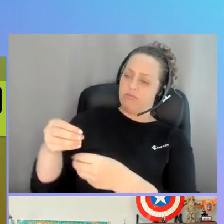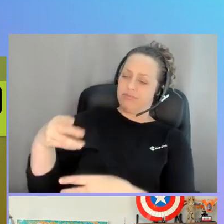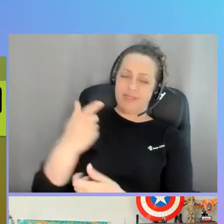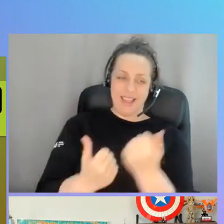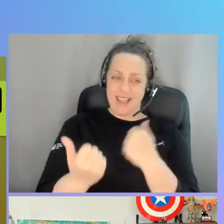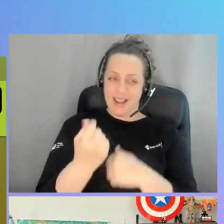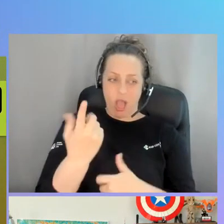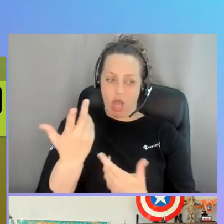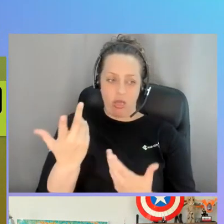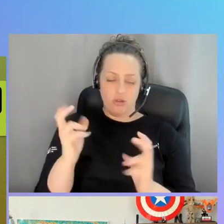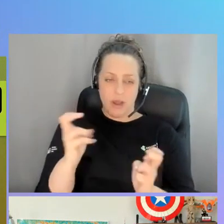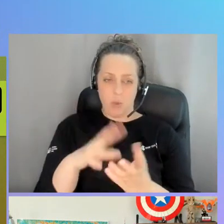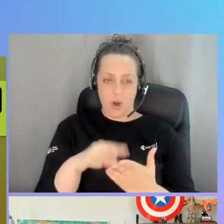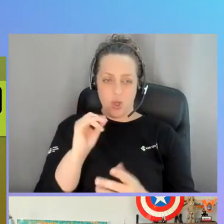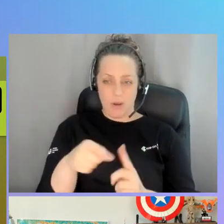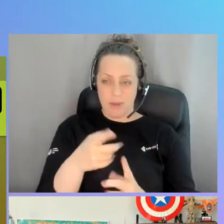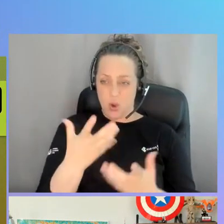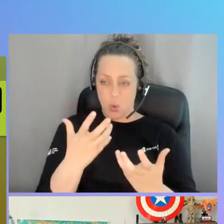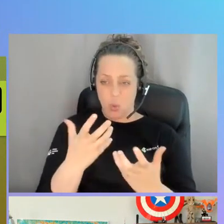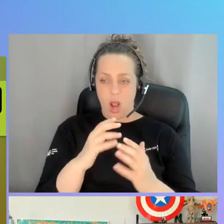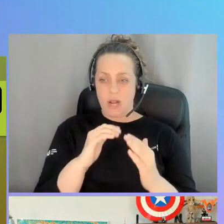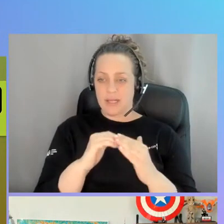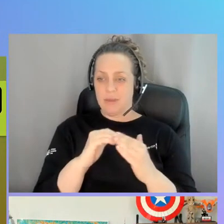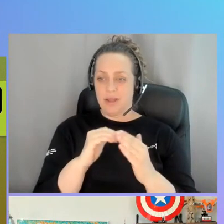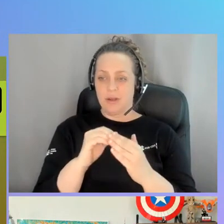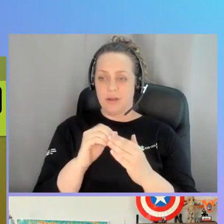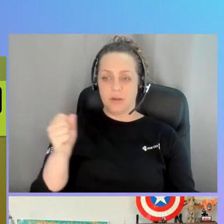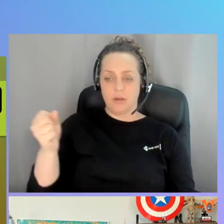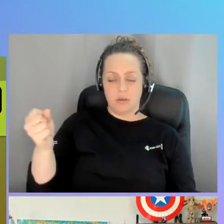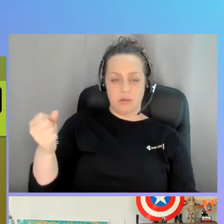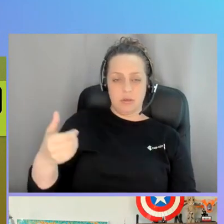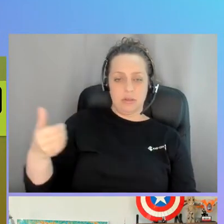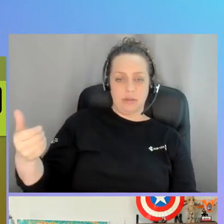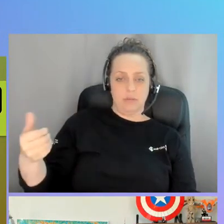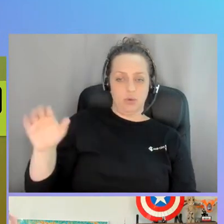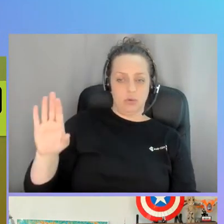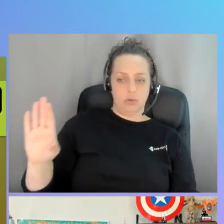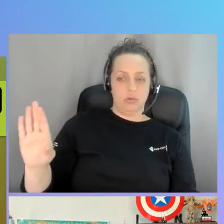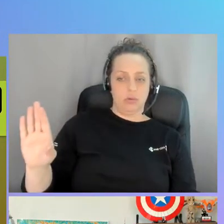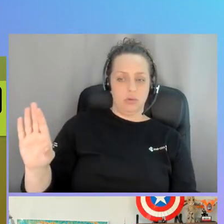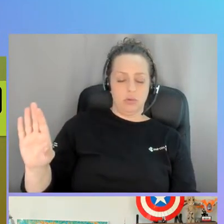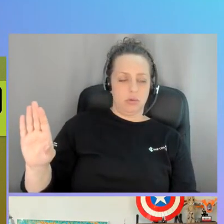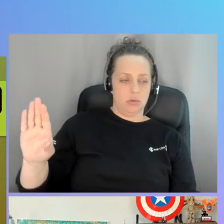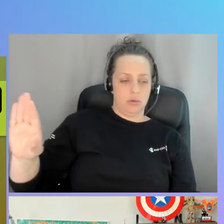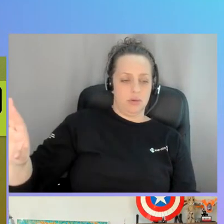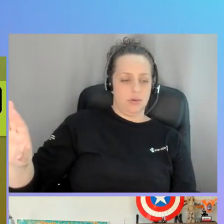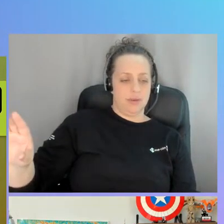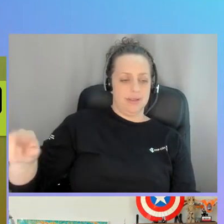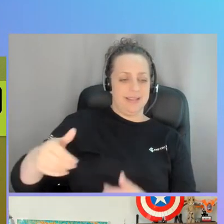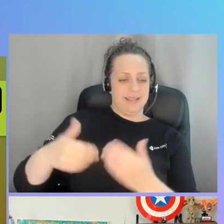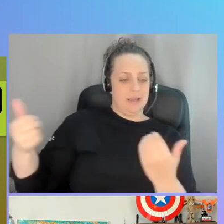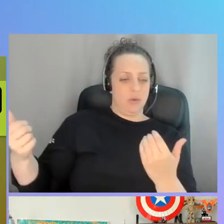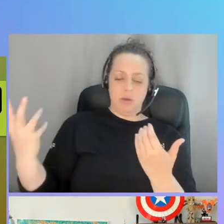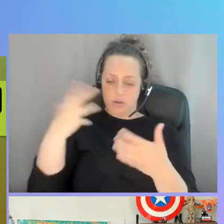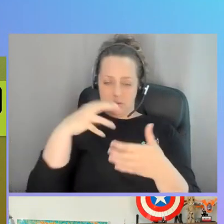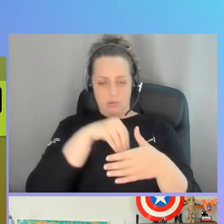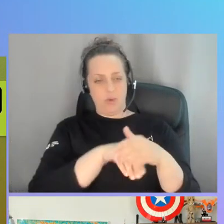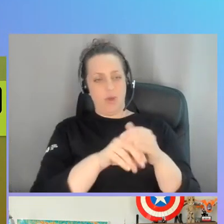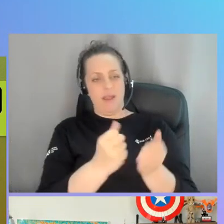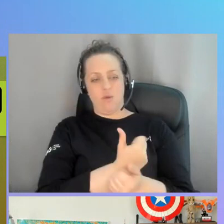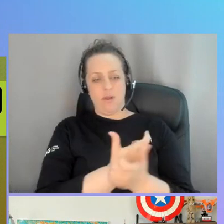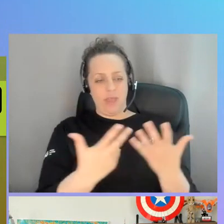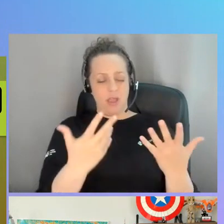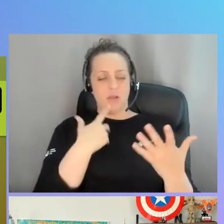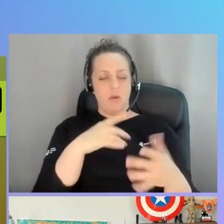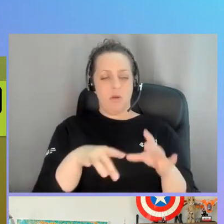any other topic they'd want to learn about, right? You don't want accessibility to be this kind of island of learning, right? You want it to be a part of everything else so people